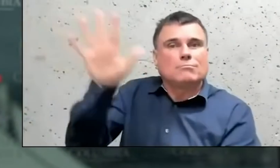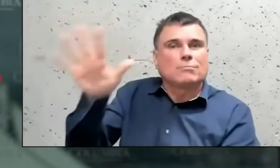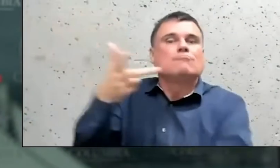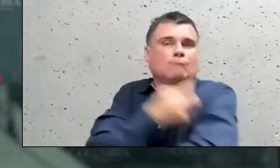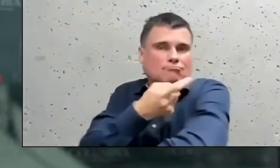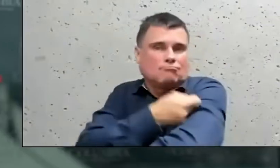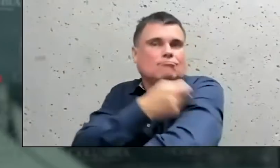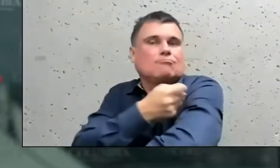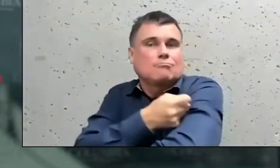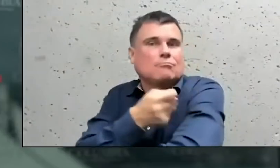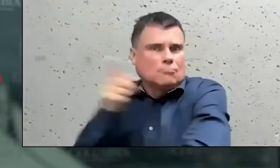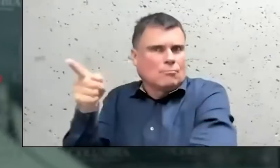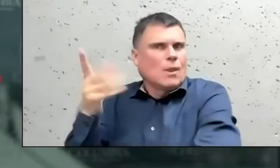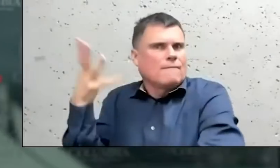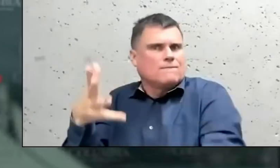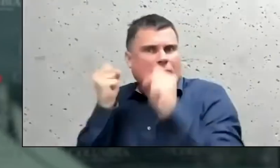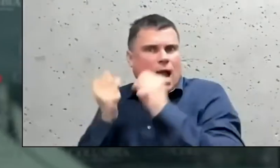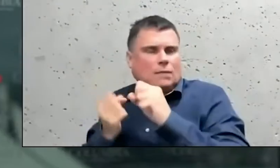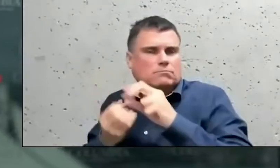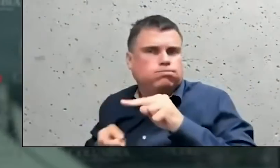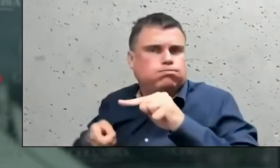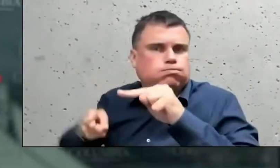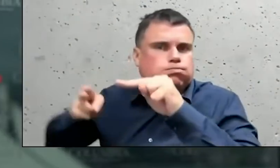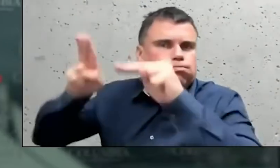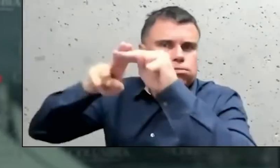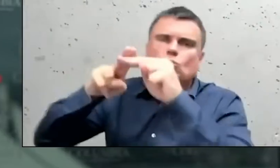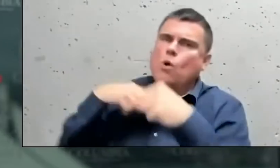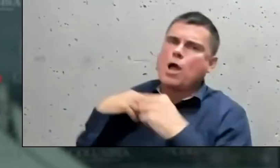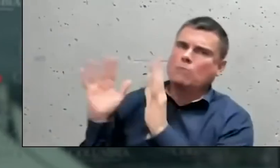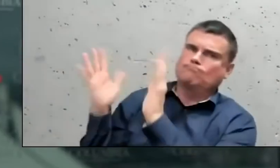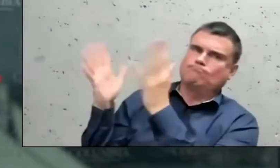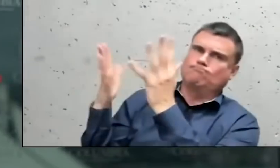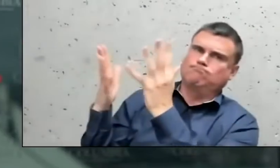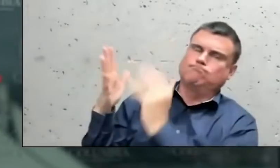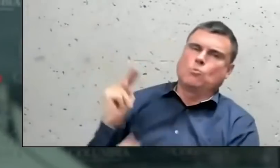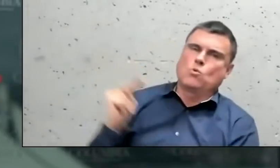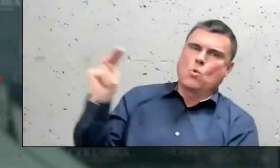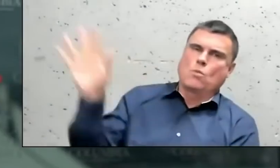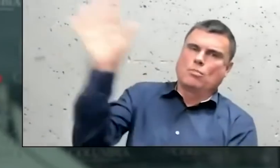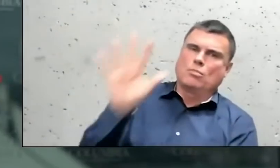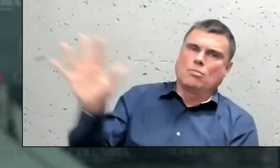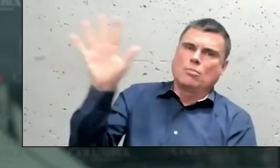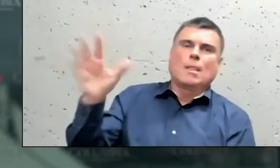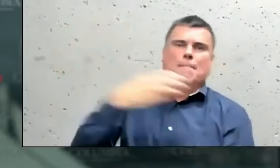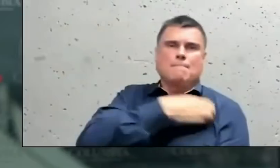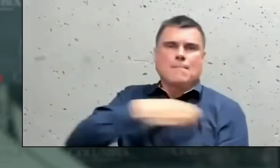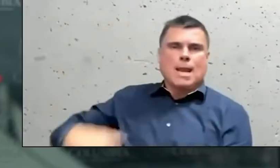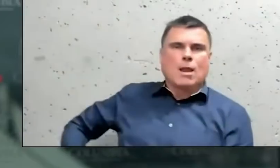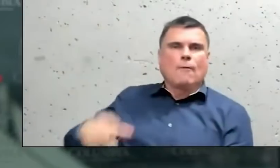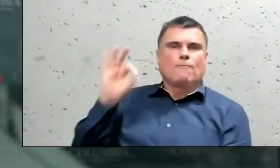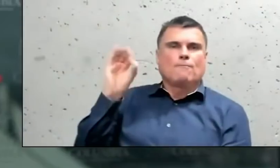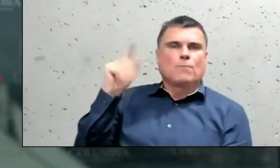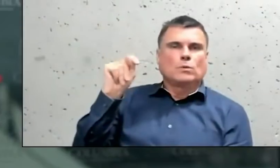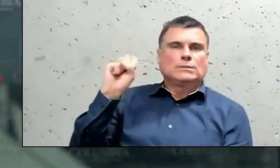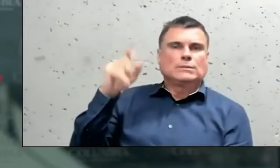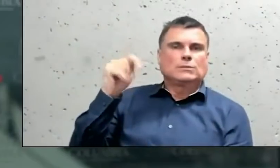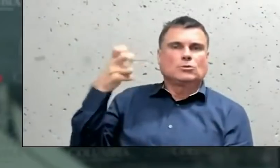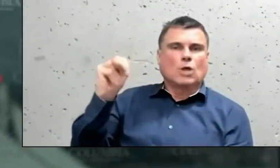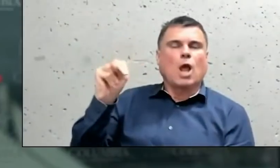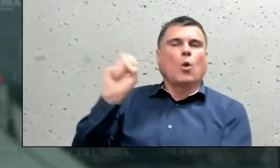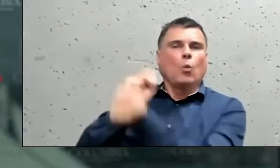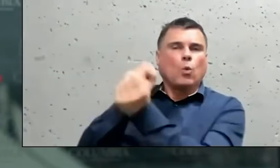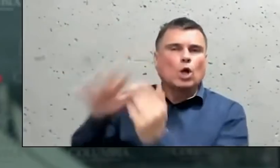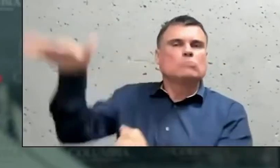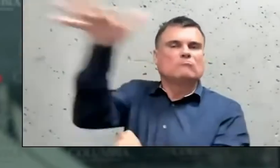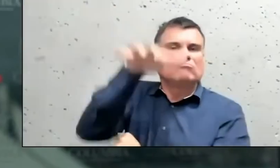and I appreciate the work of both Mayor Ackerman, community leaders like Dan Davies, and everyone in the community for that. I want to note,